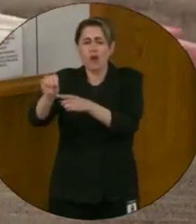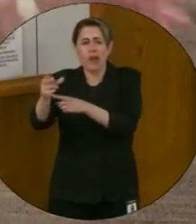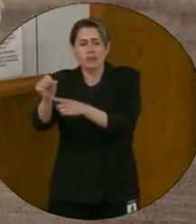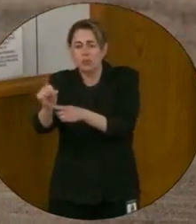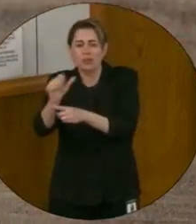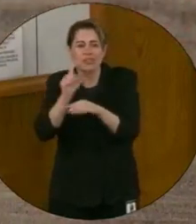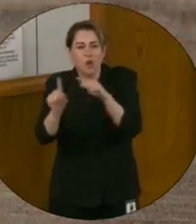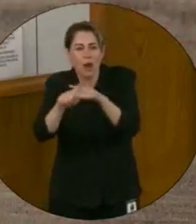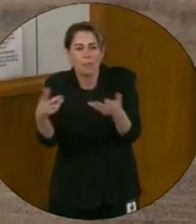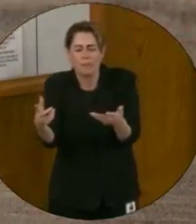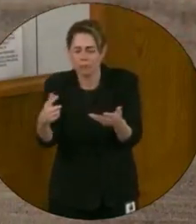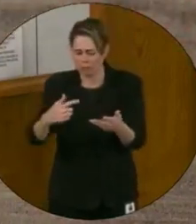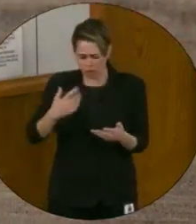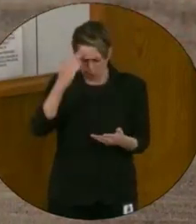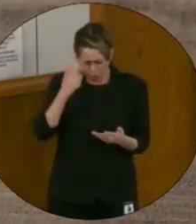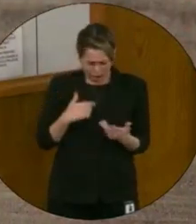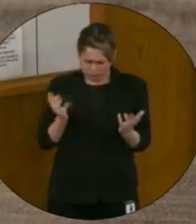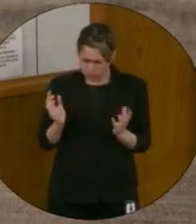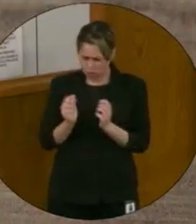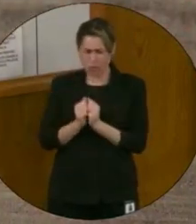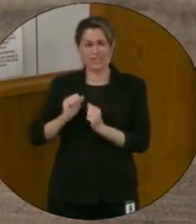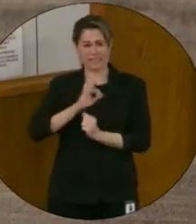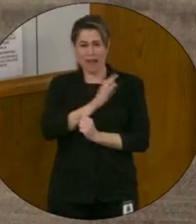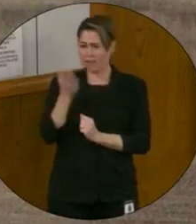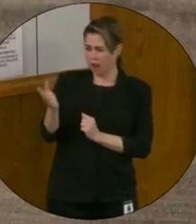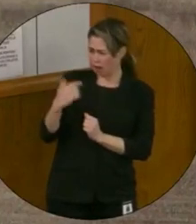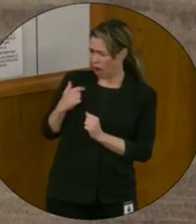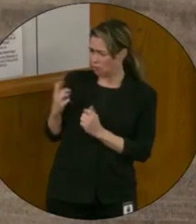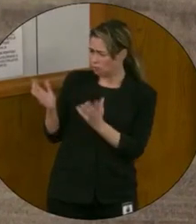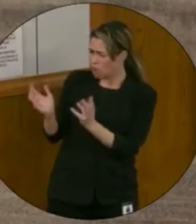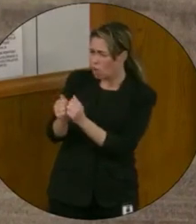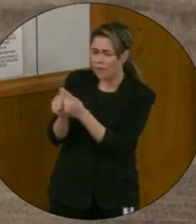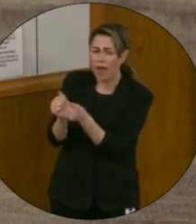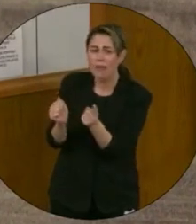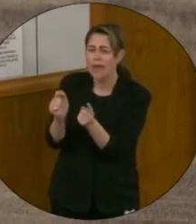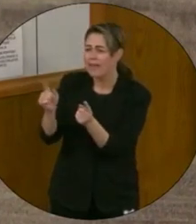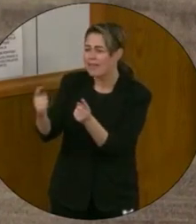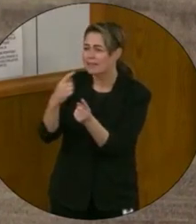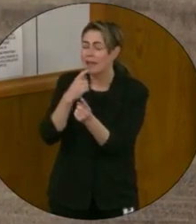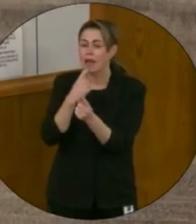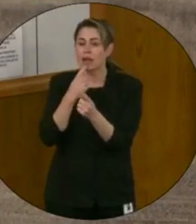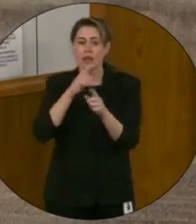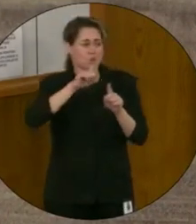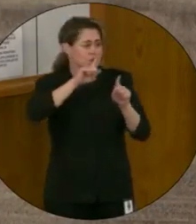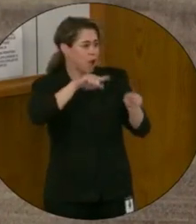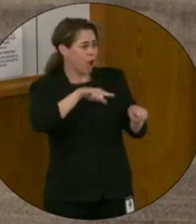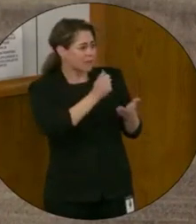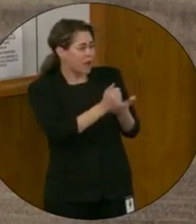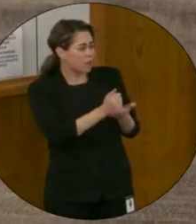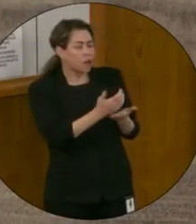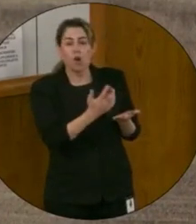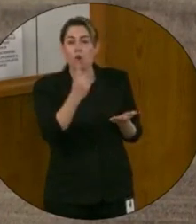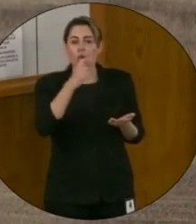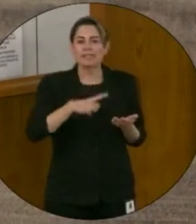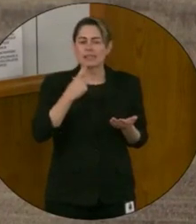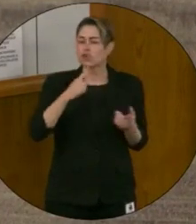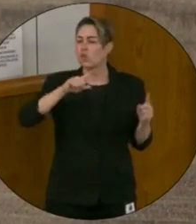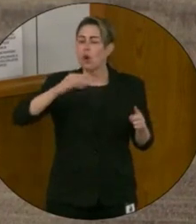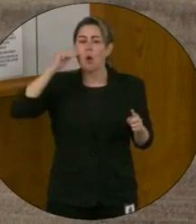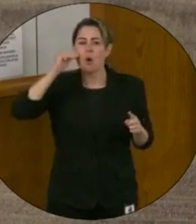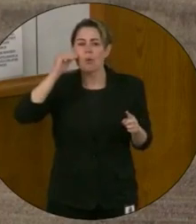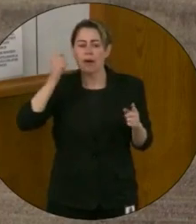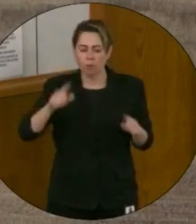talked to staff at El Dorado, and the response, one of them said she went home and threw up.